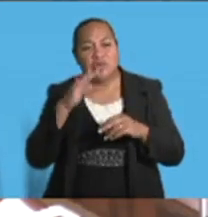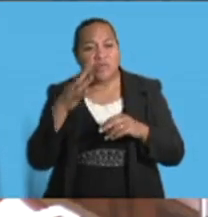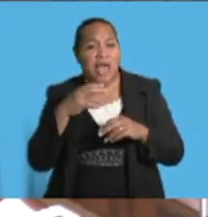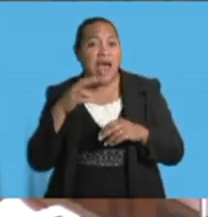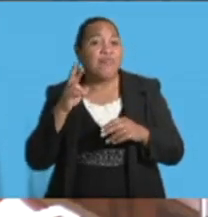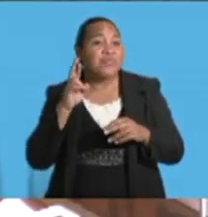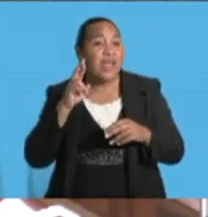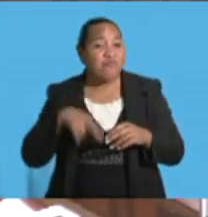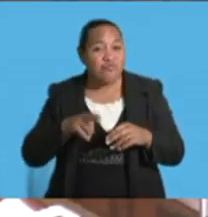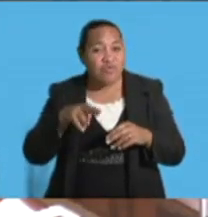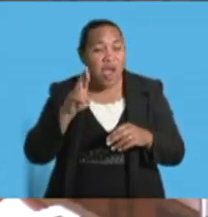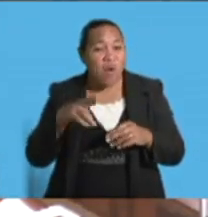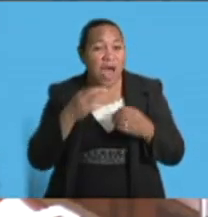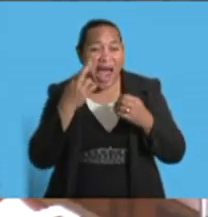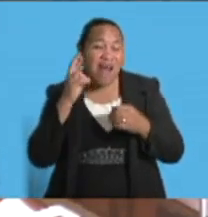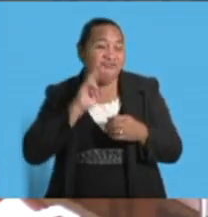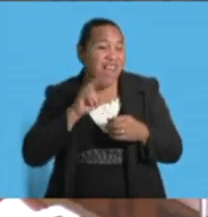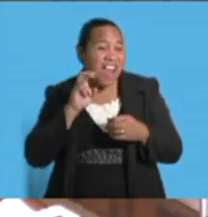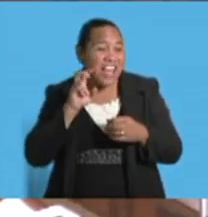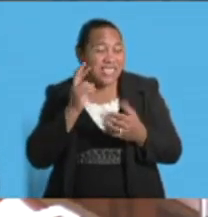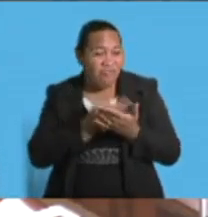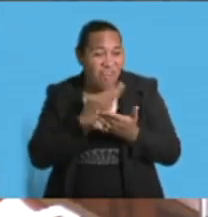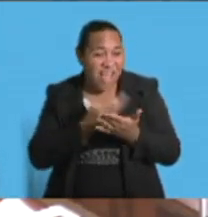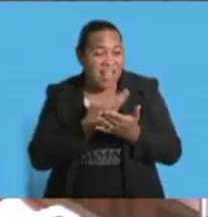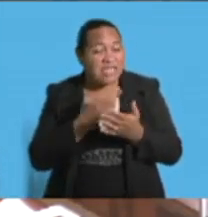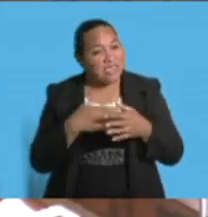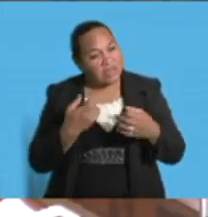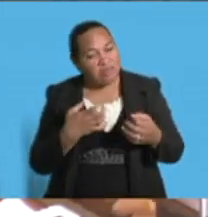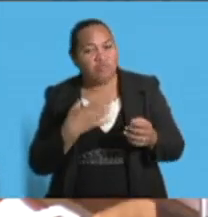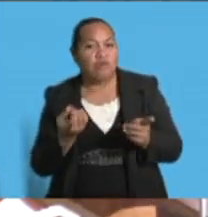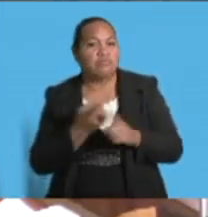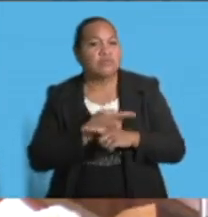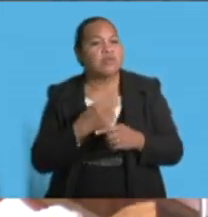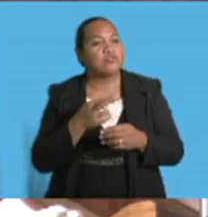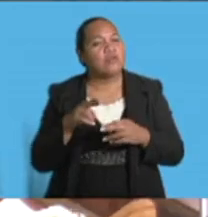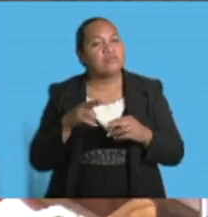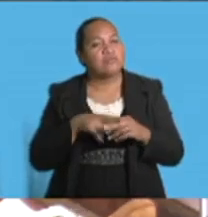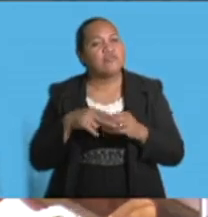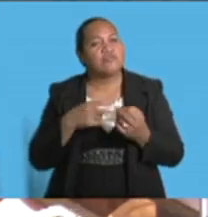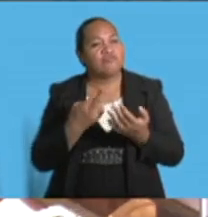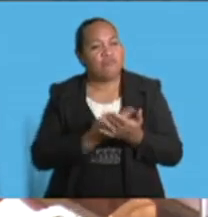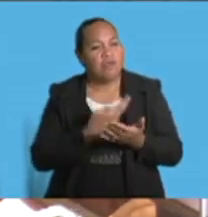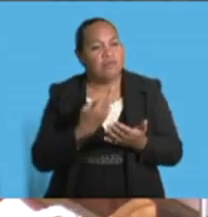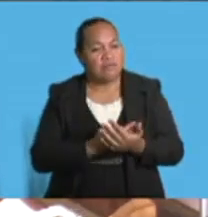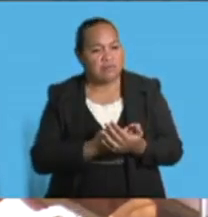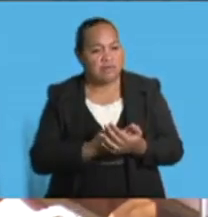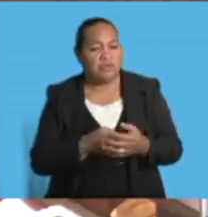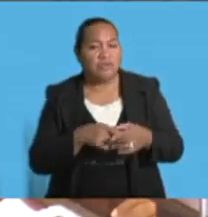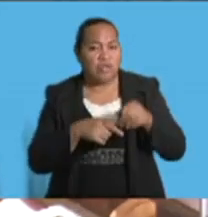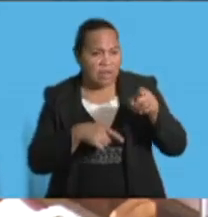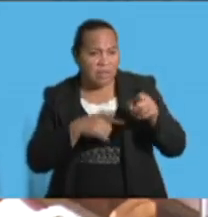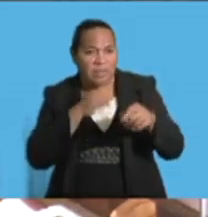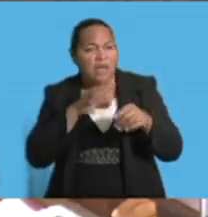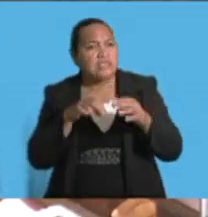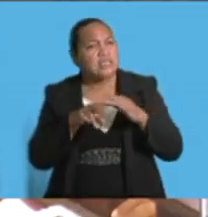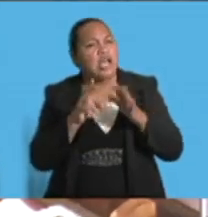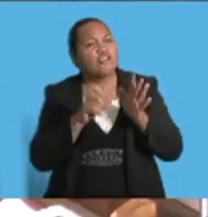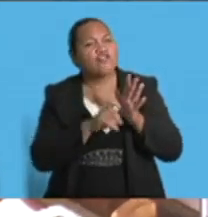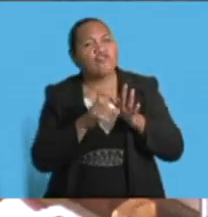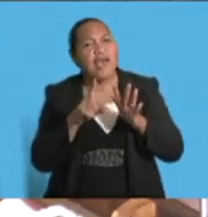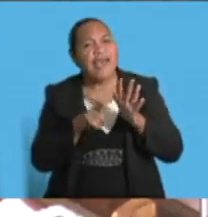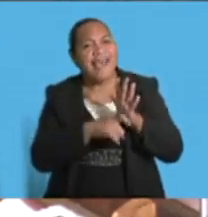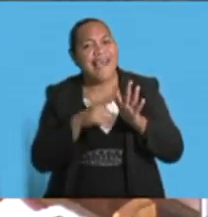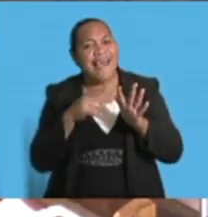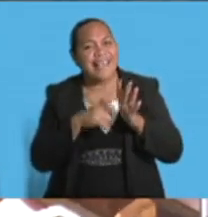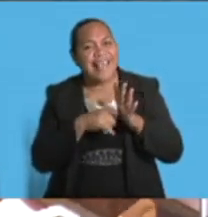Rice Company under the able management of the mill manager, Mr. Sri Pratap, in Honorable Prasad's own backyard in Raketi. He should go and